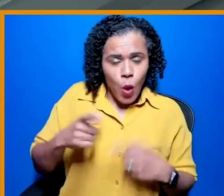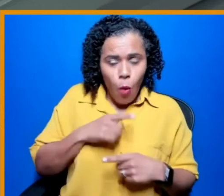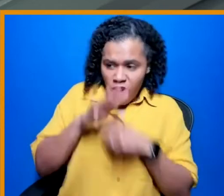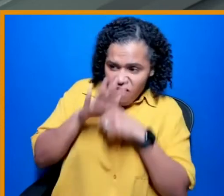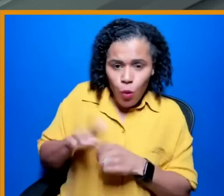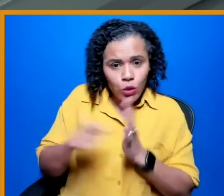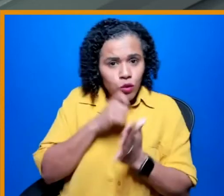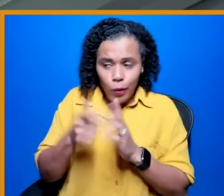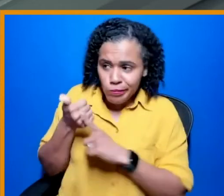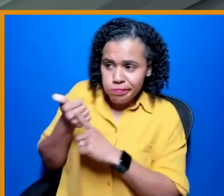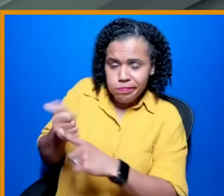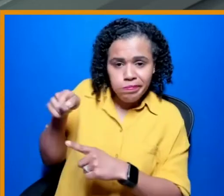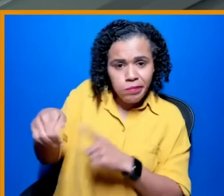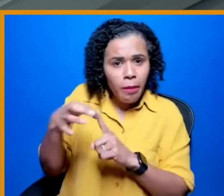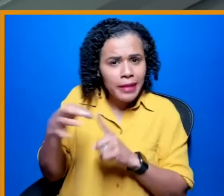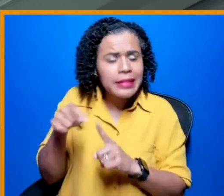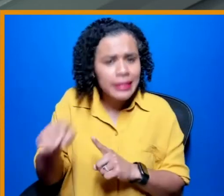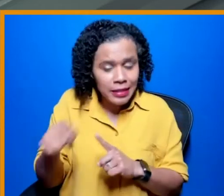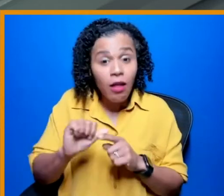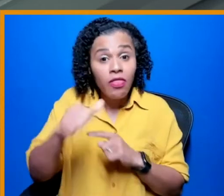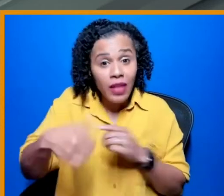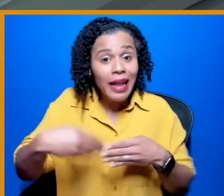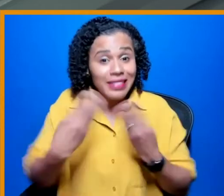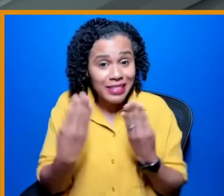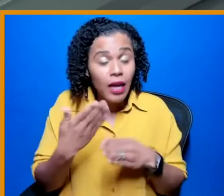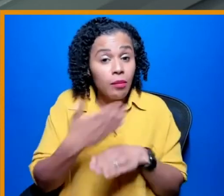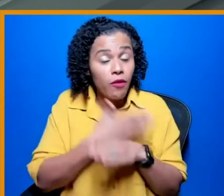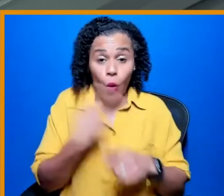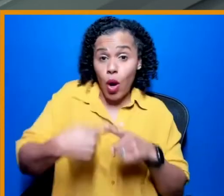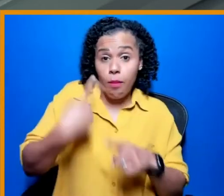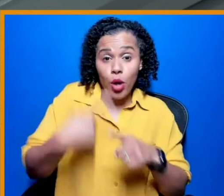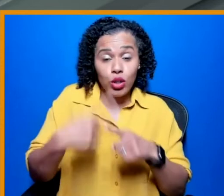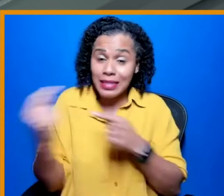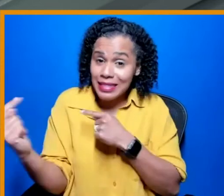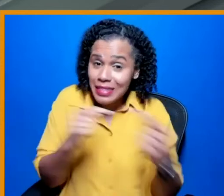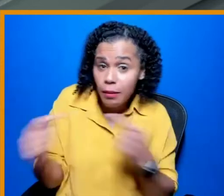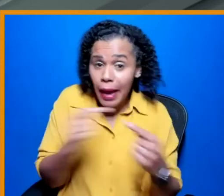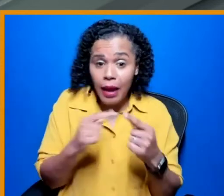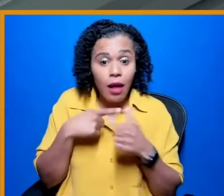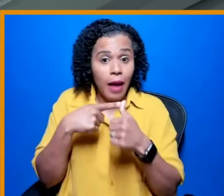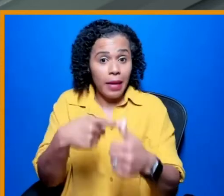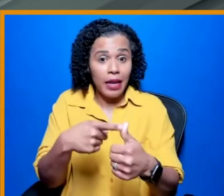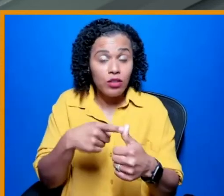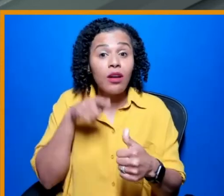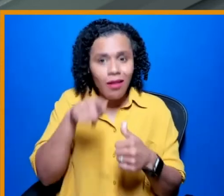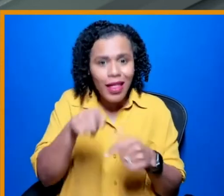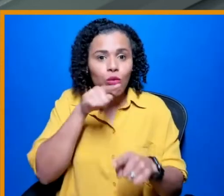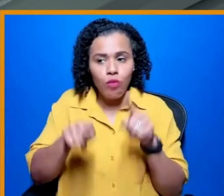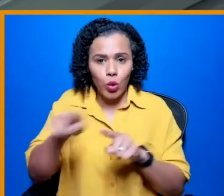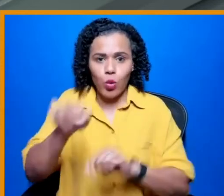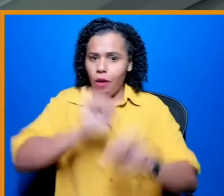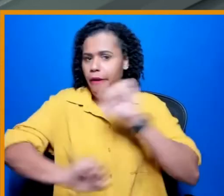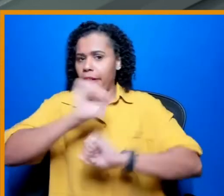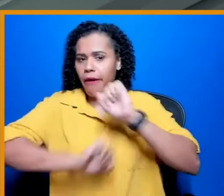the situation, and by the following day, even before my emergency debate application had been heard, they were attempting to backpedal. Now, I